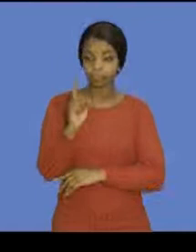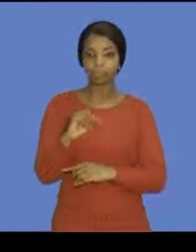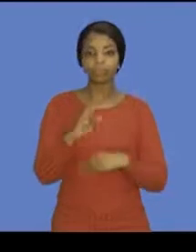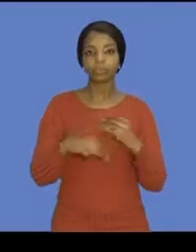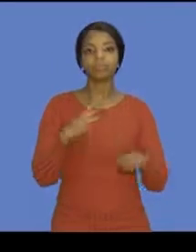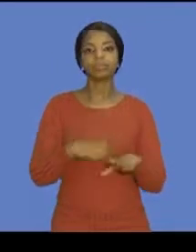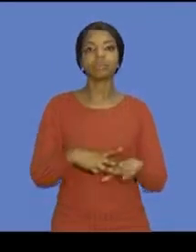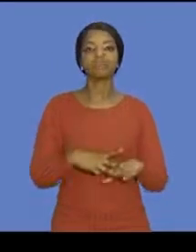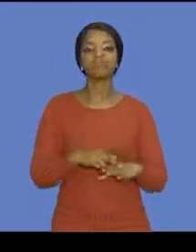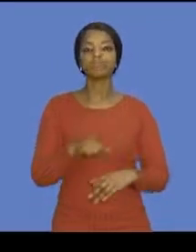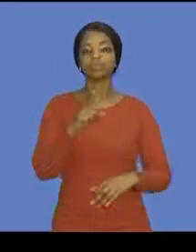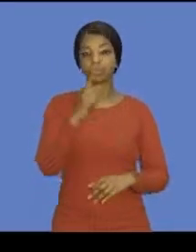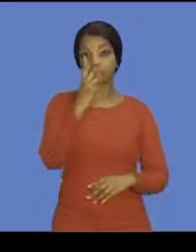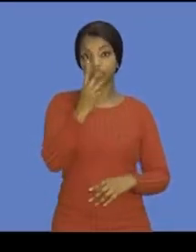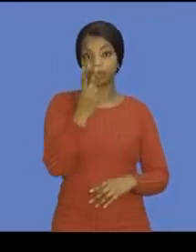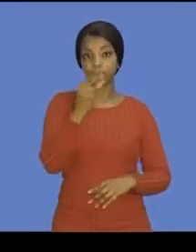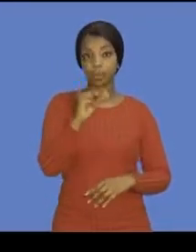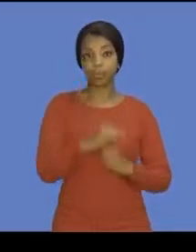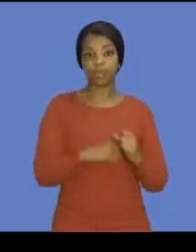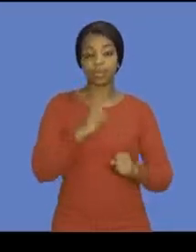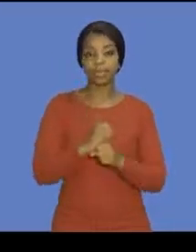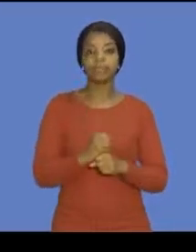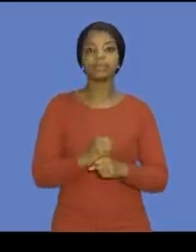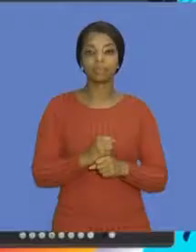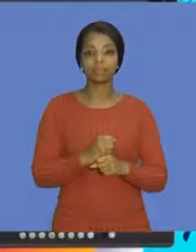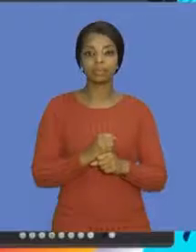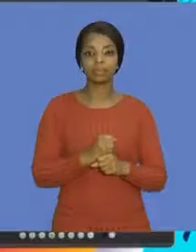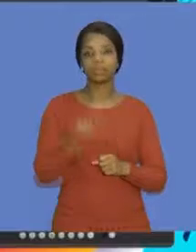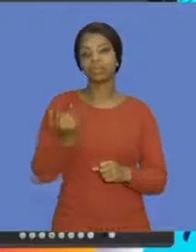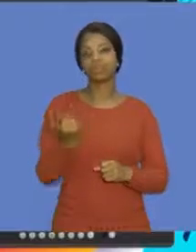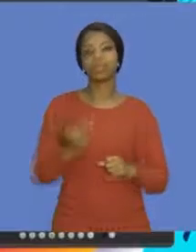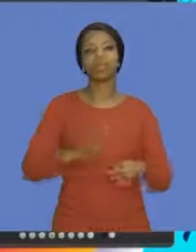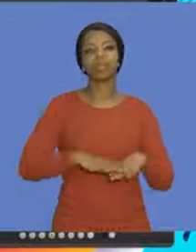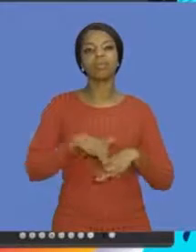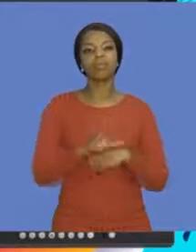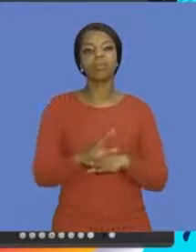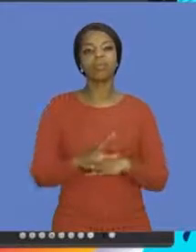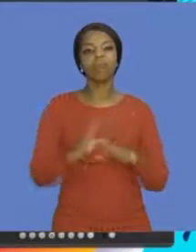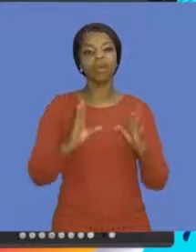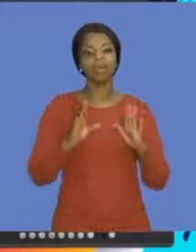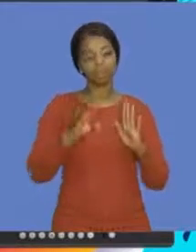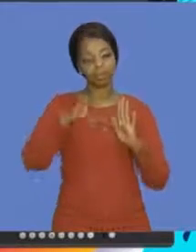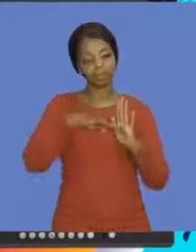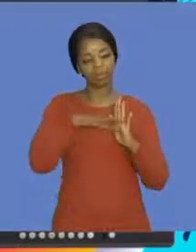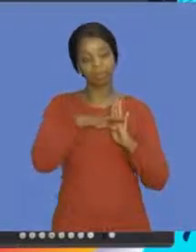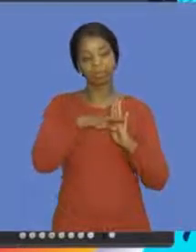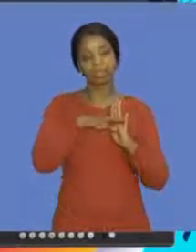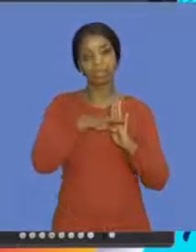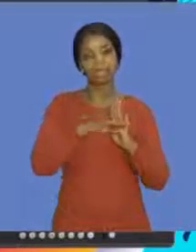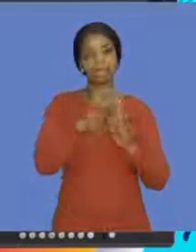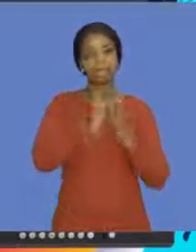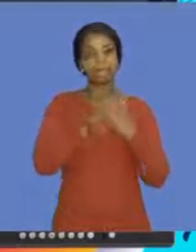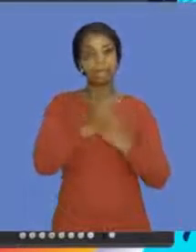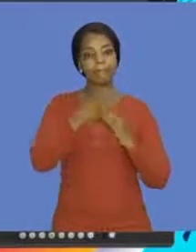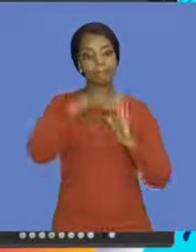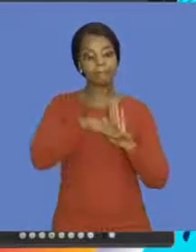in cycles. So you saw that with a 20-year trend, there was more like a linear trend, and then it